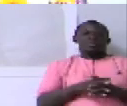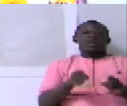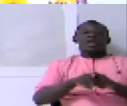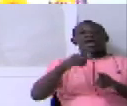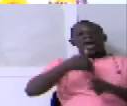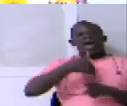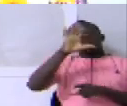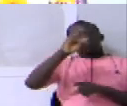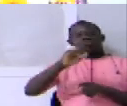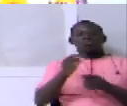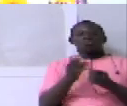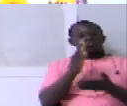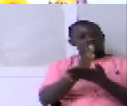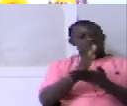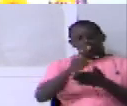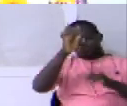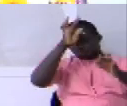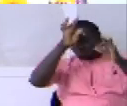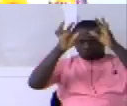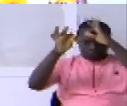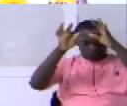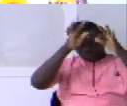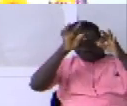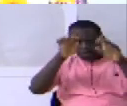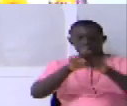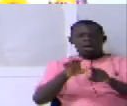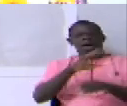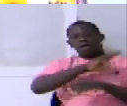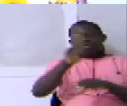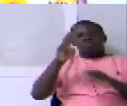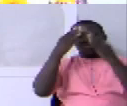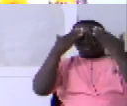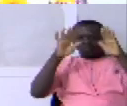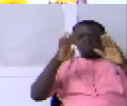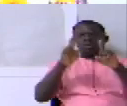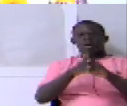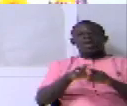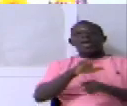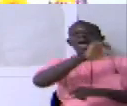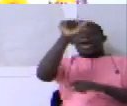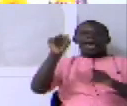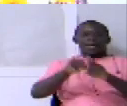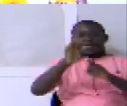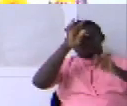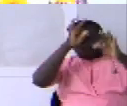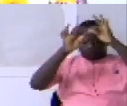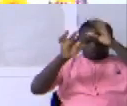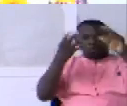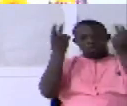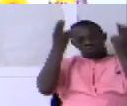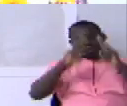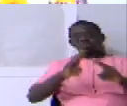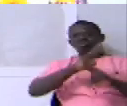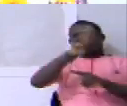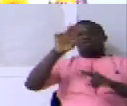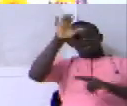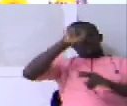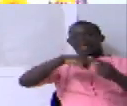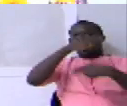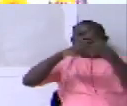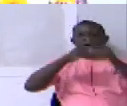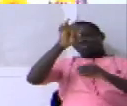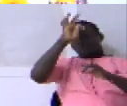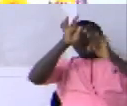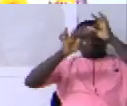But I did it out of ignorance. Bari lombali yale yake ndingake. And in the law, ignorance is not an excuse. Adulu ala karola